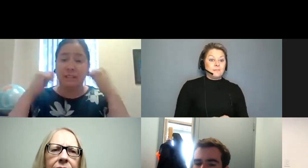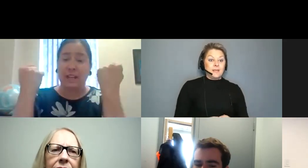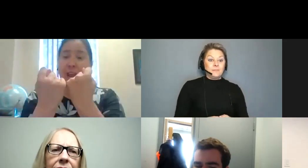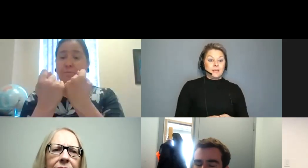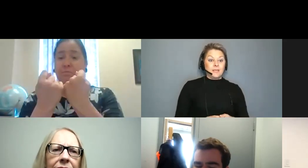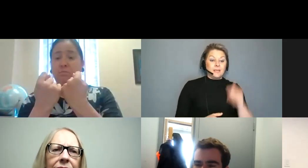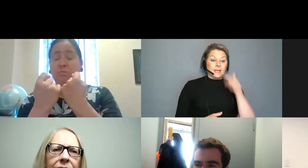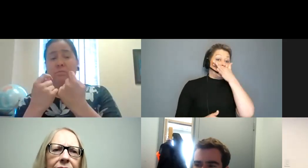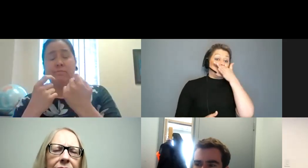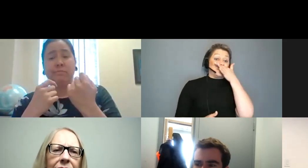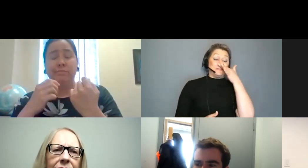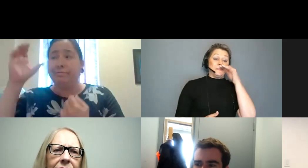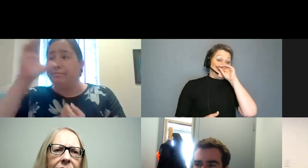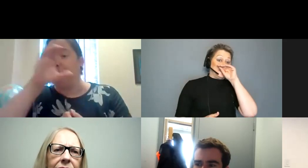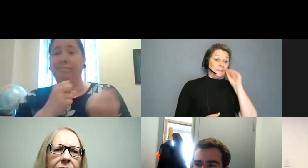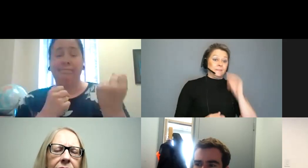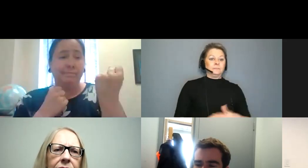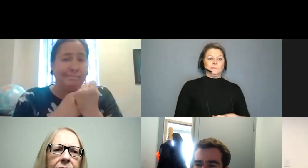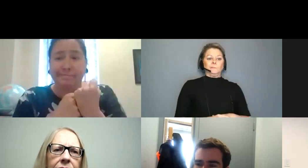that maybe the